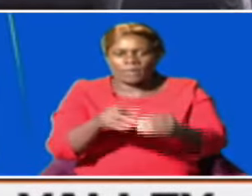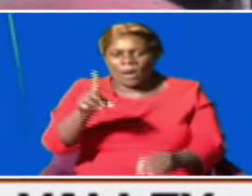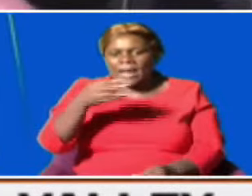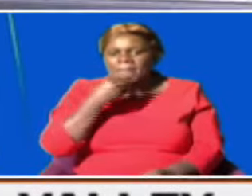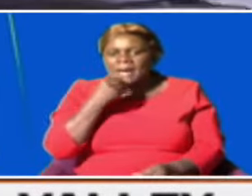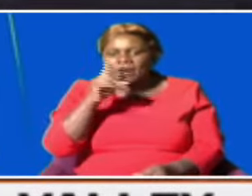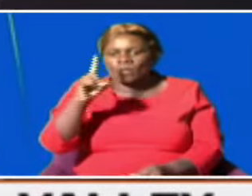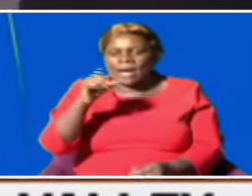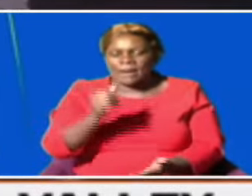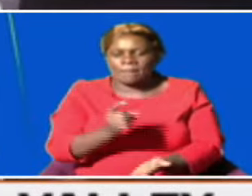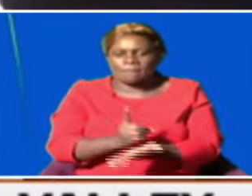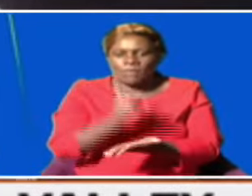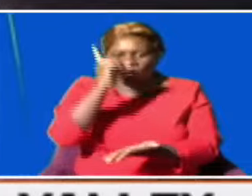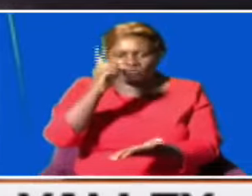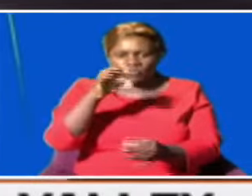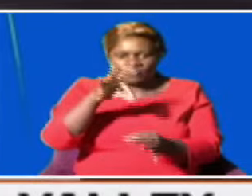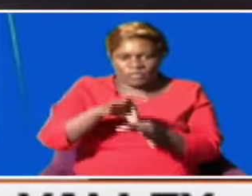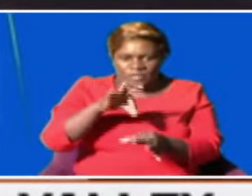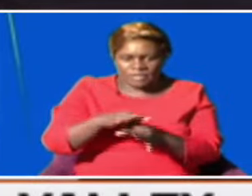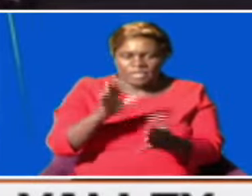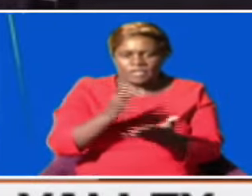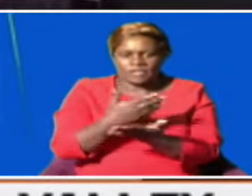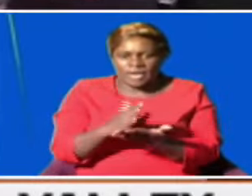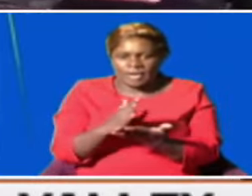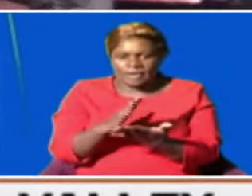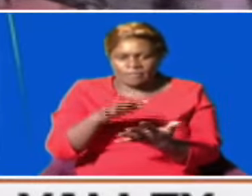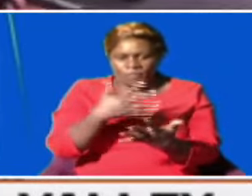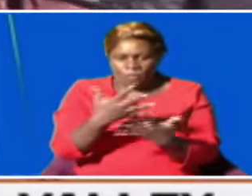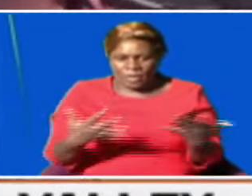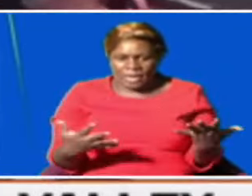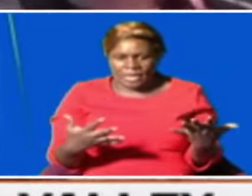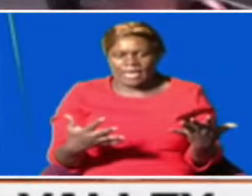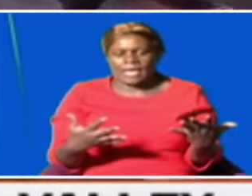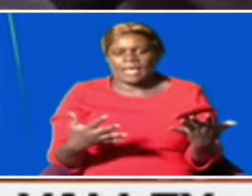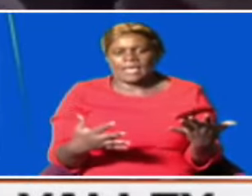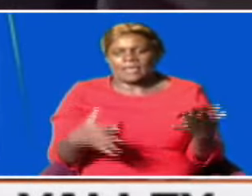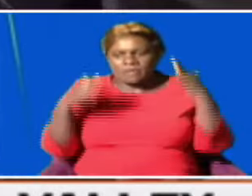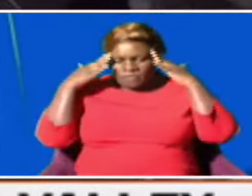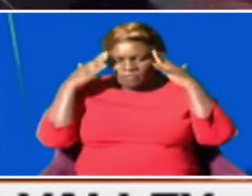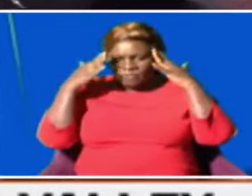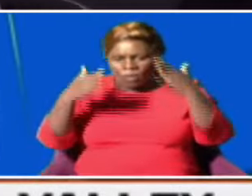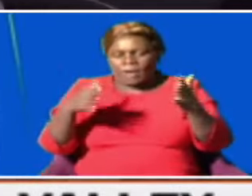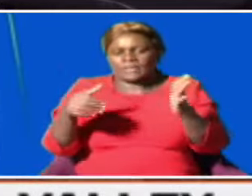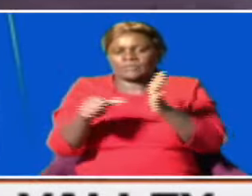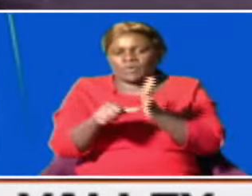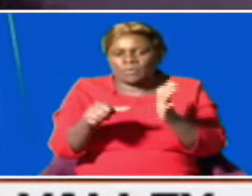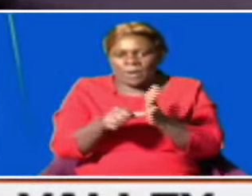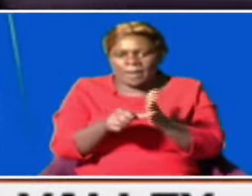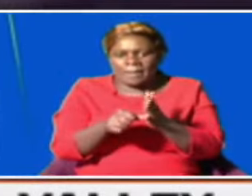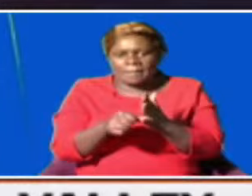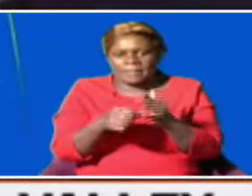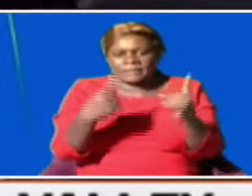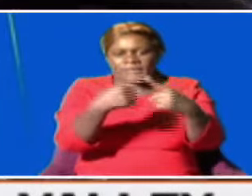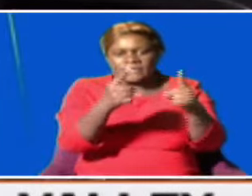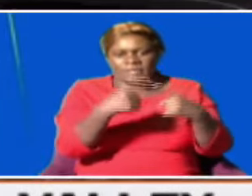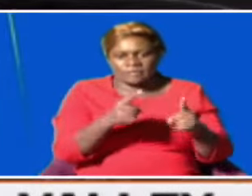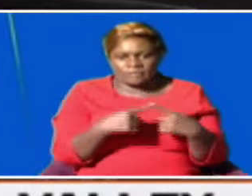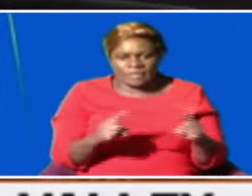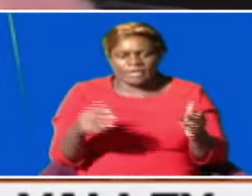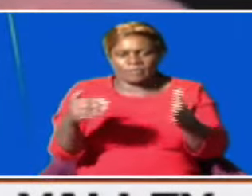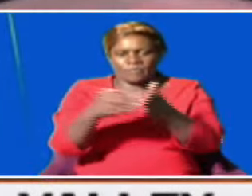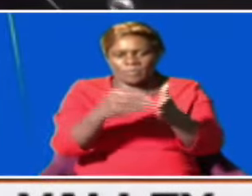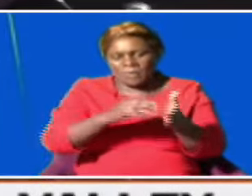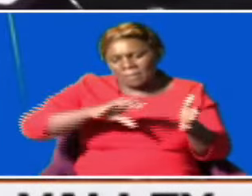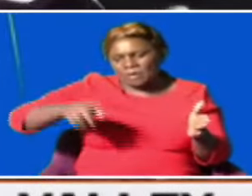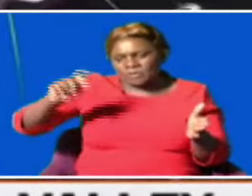man, one shilling, one vote sharing formula, has been in the eye of a storm, attending several events and stopovers in